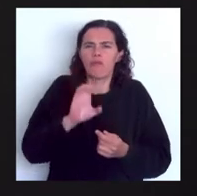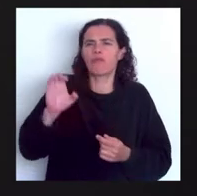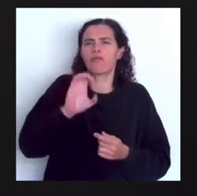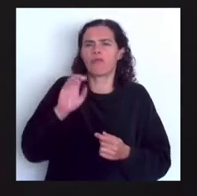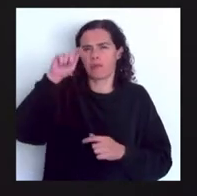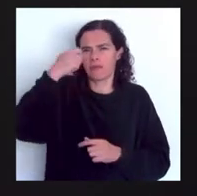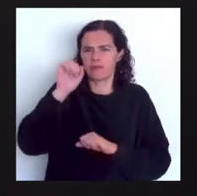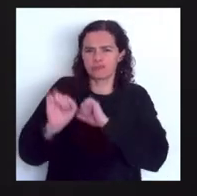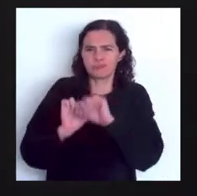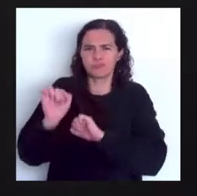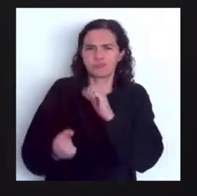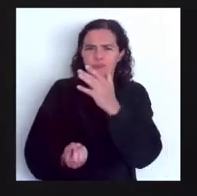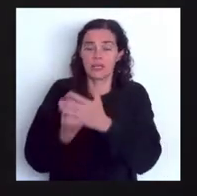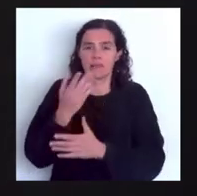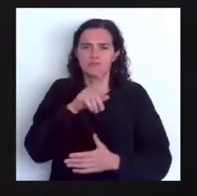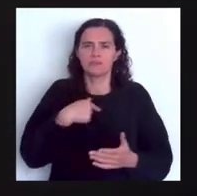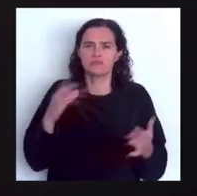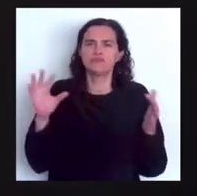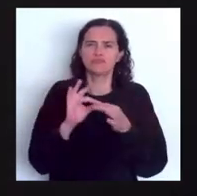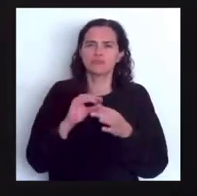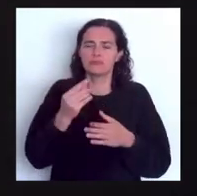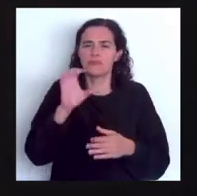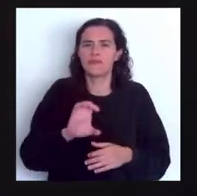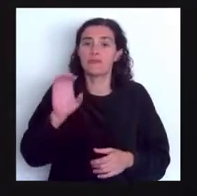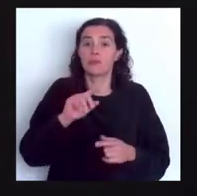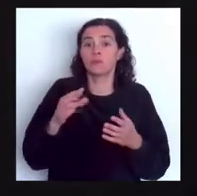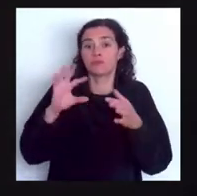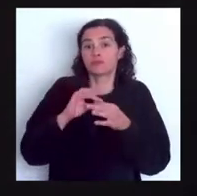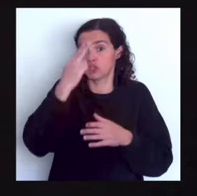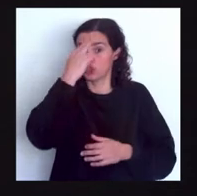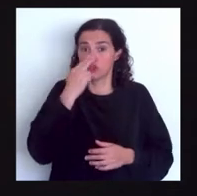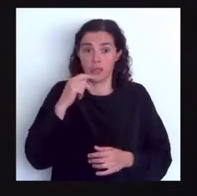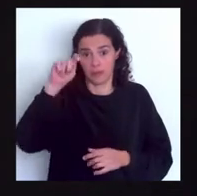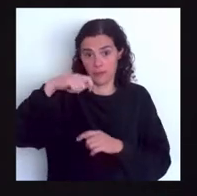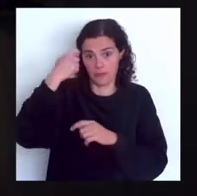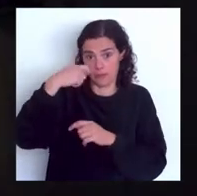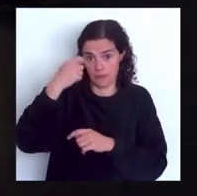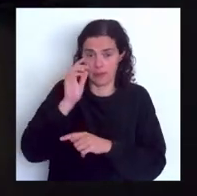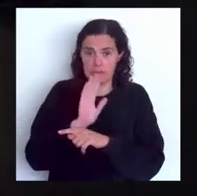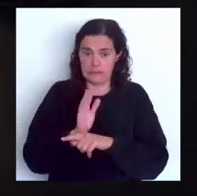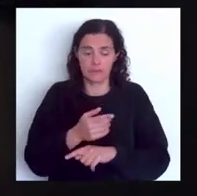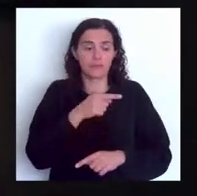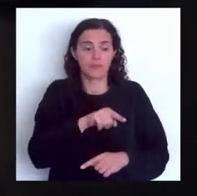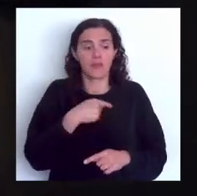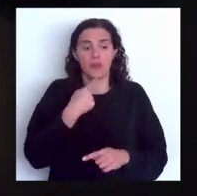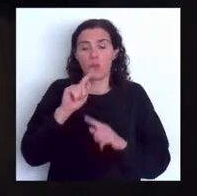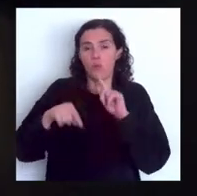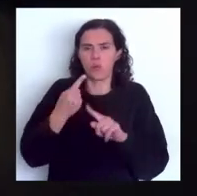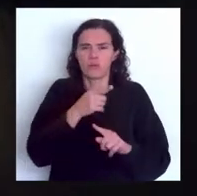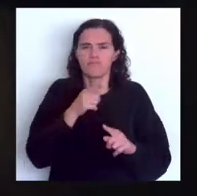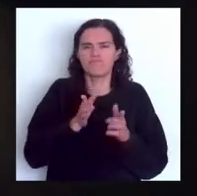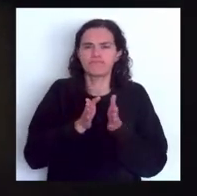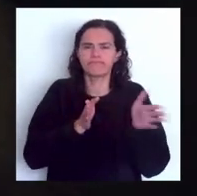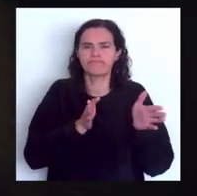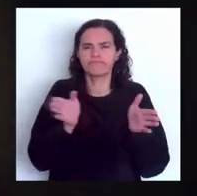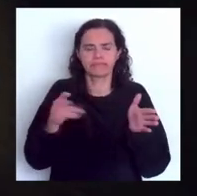filmmaking, which is also related in a way to the history of film. I would say there were, like among other, two